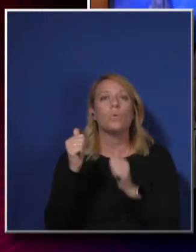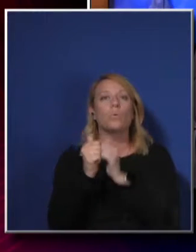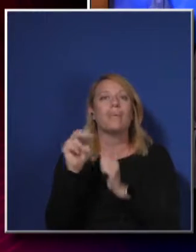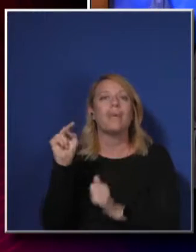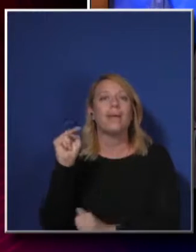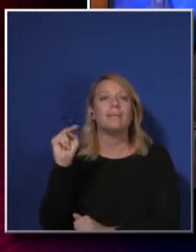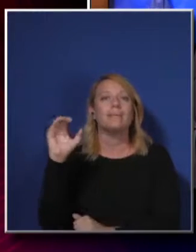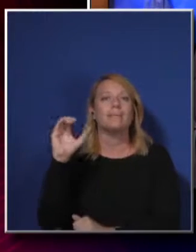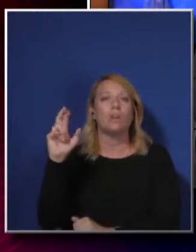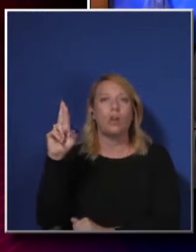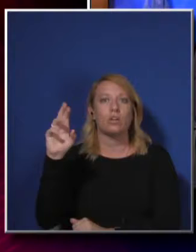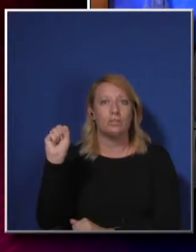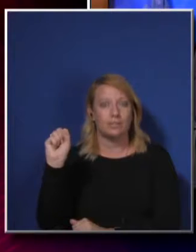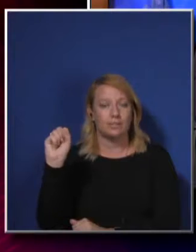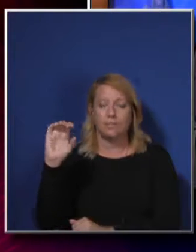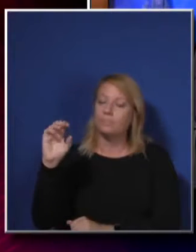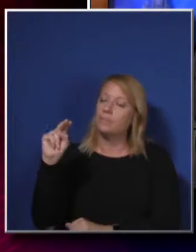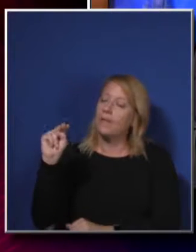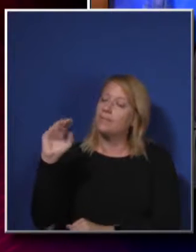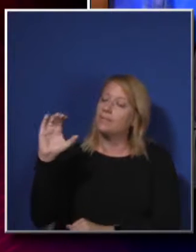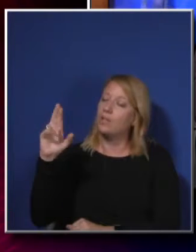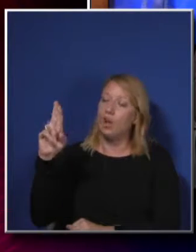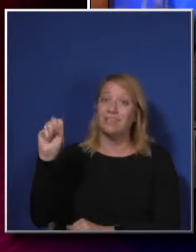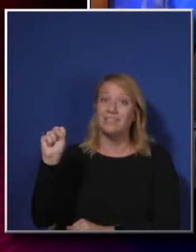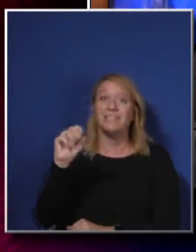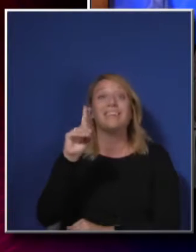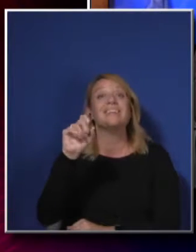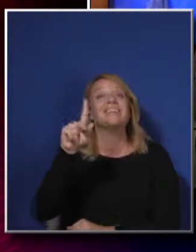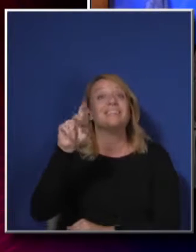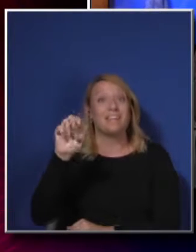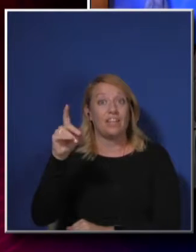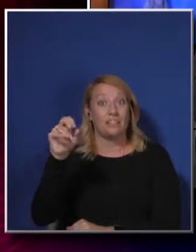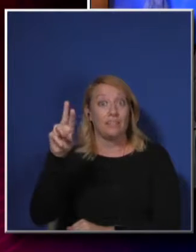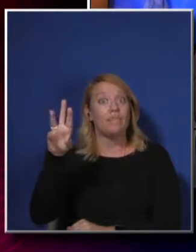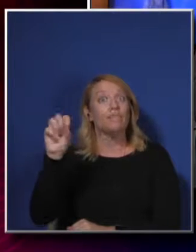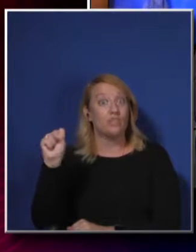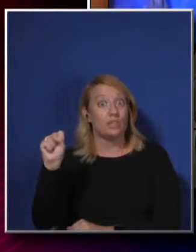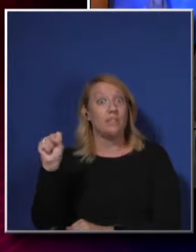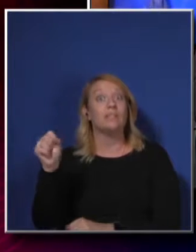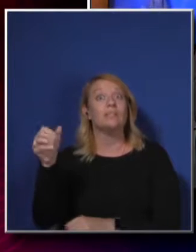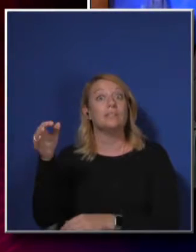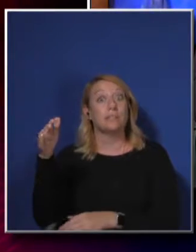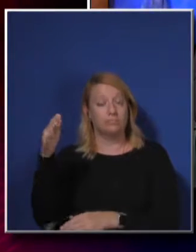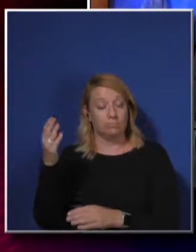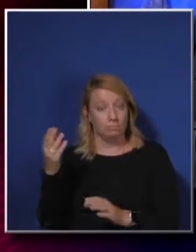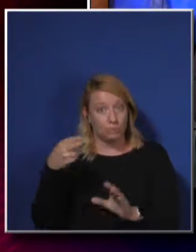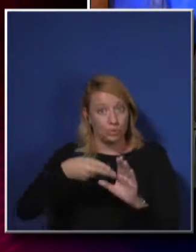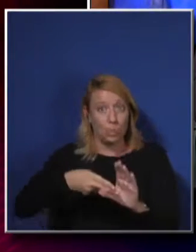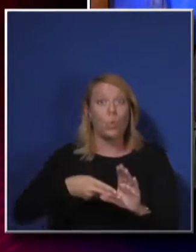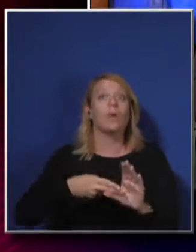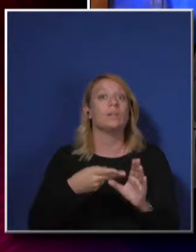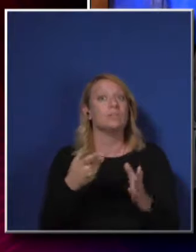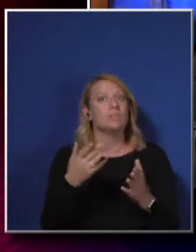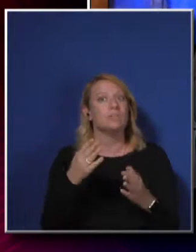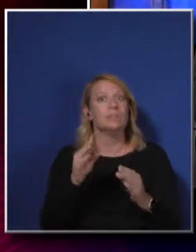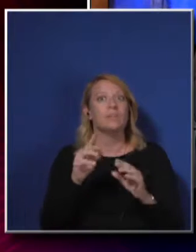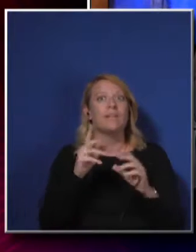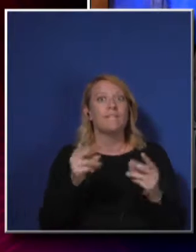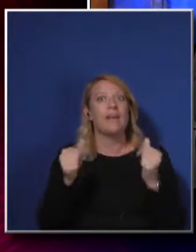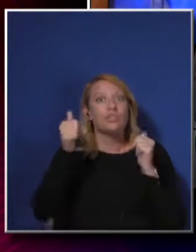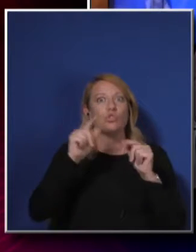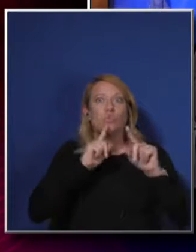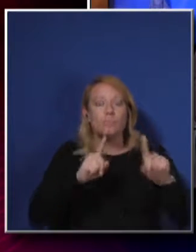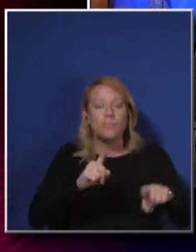in the response time since Dale DeVries moved into the position. The ability to collaborate and problem solve has